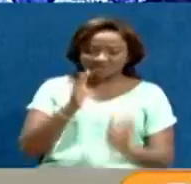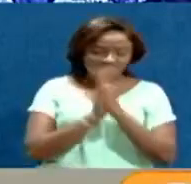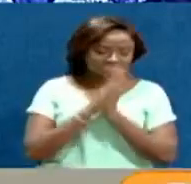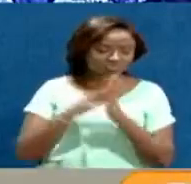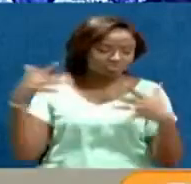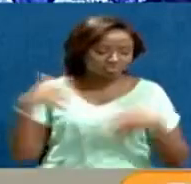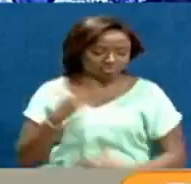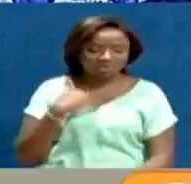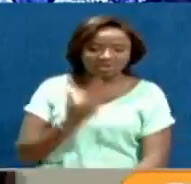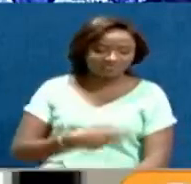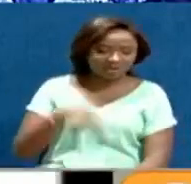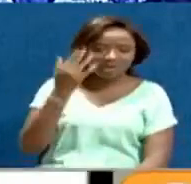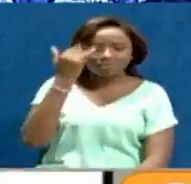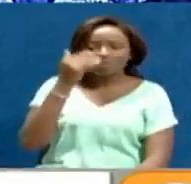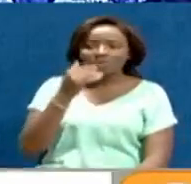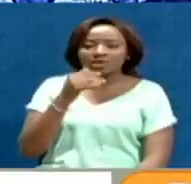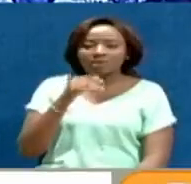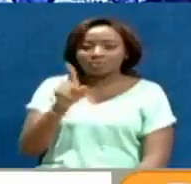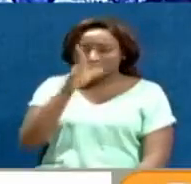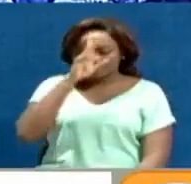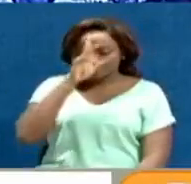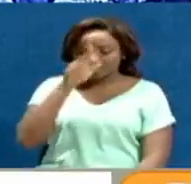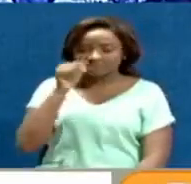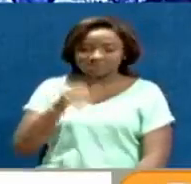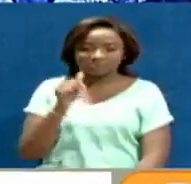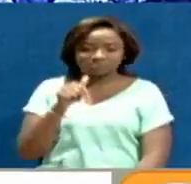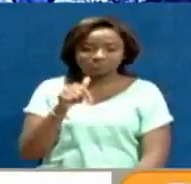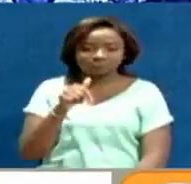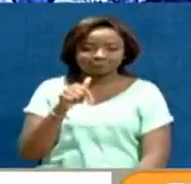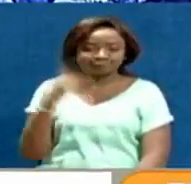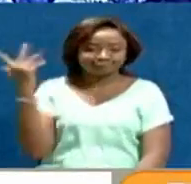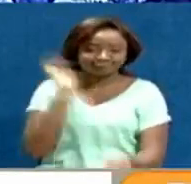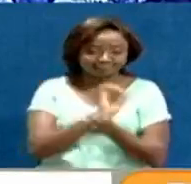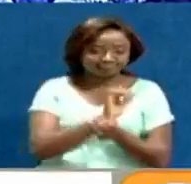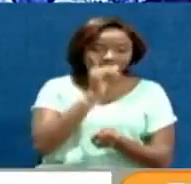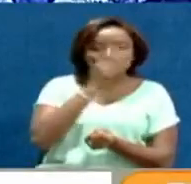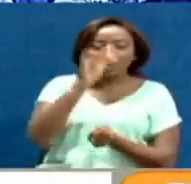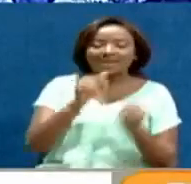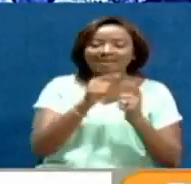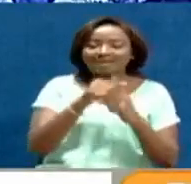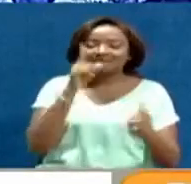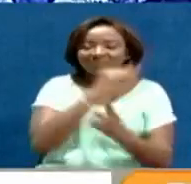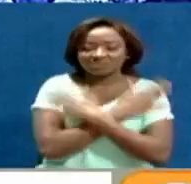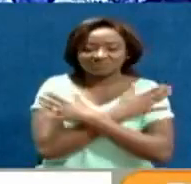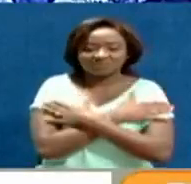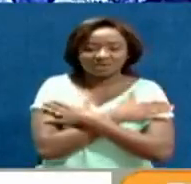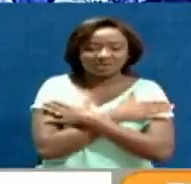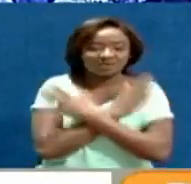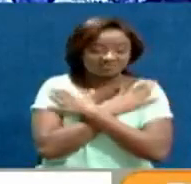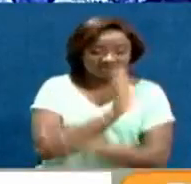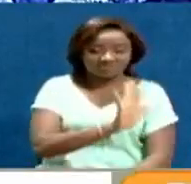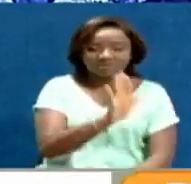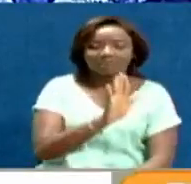A police officer at the Nyari police patrol base has been arrested in connection with the murder of his friend last night.